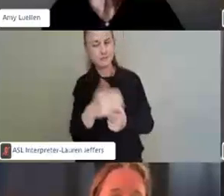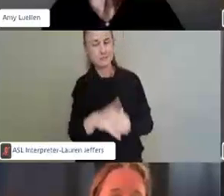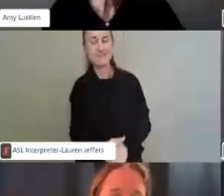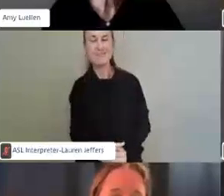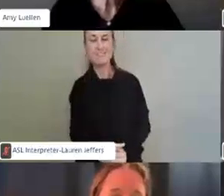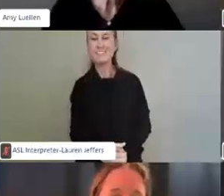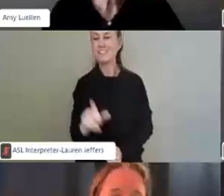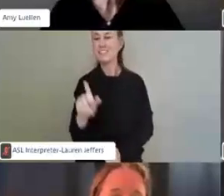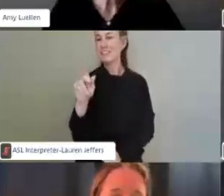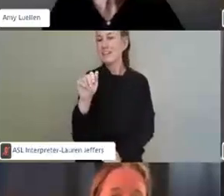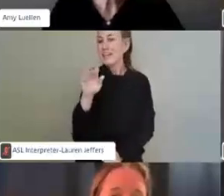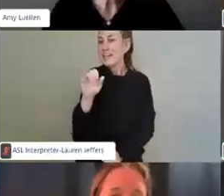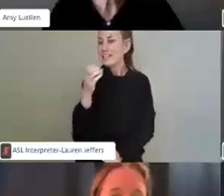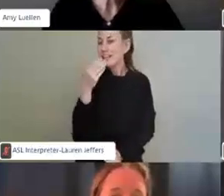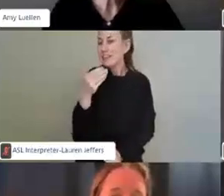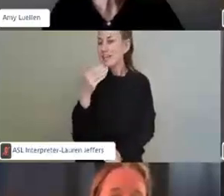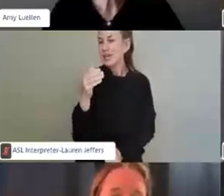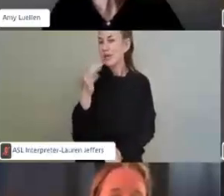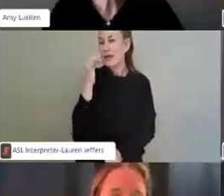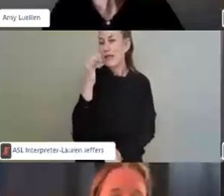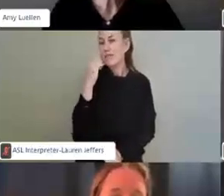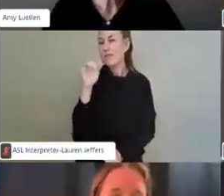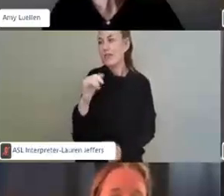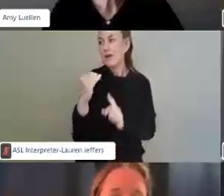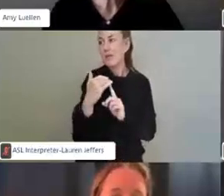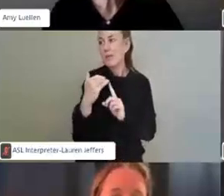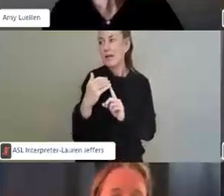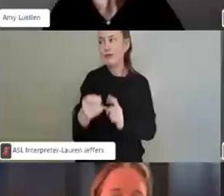This is Casey. Thank you, Catherine, for that reminder. So.